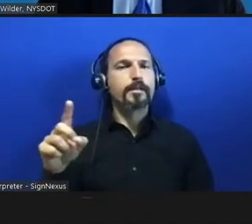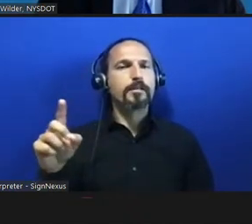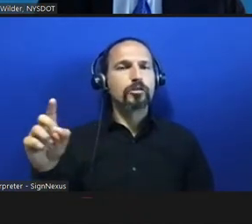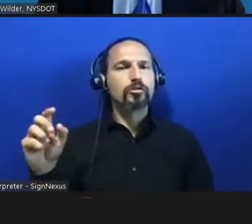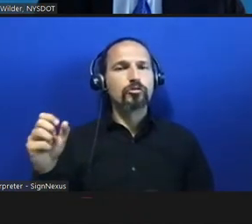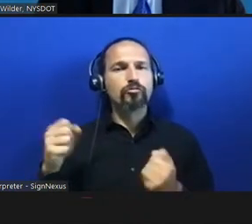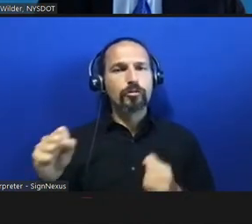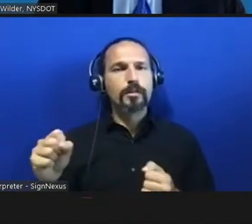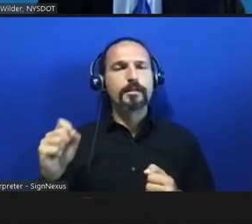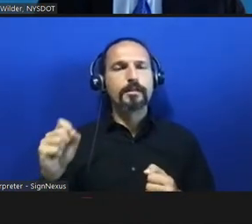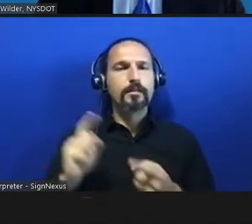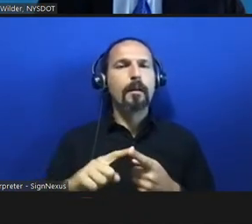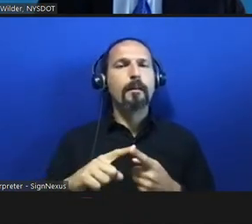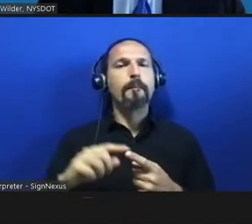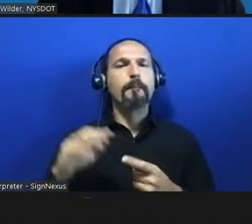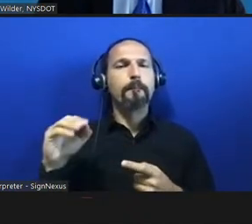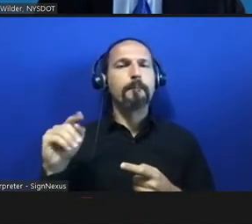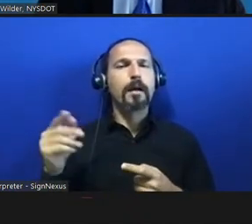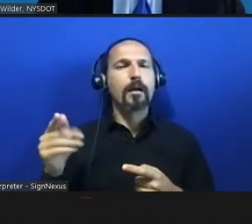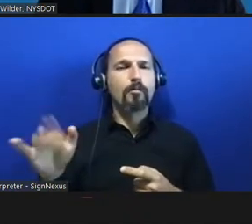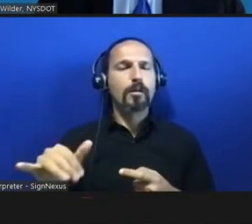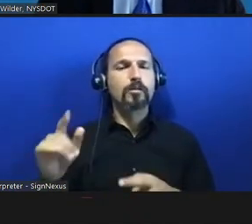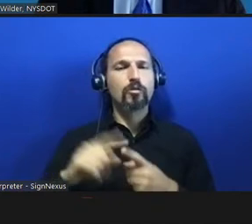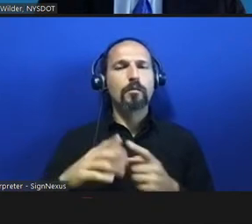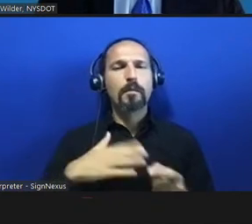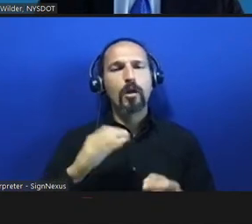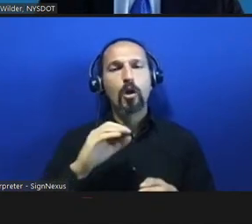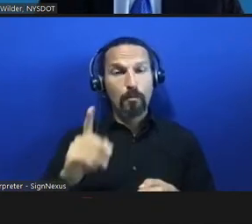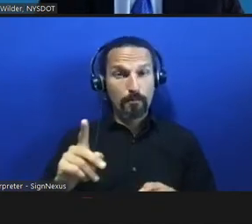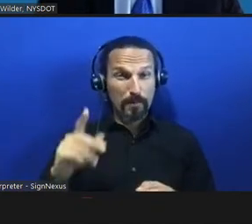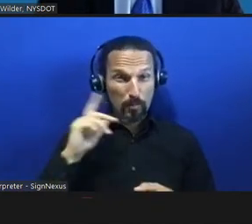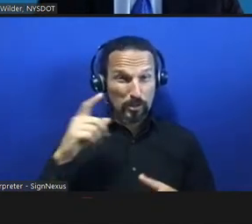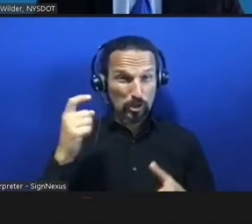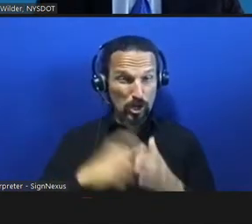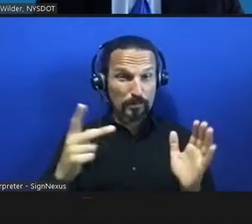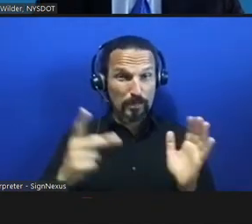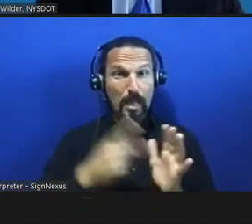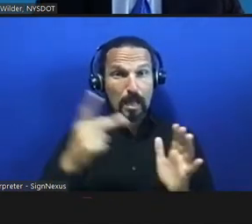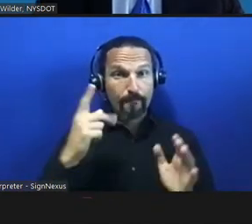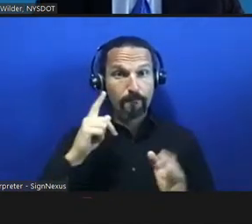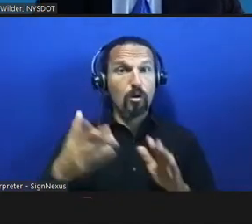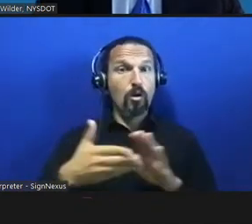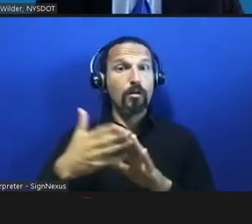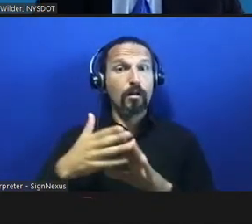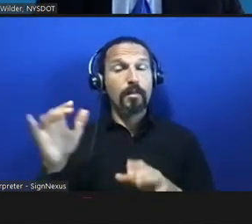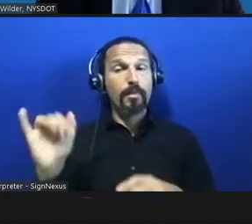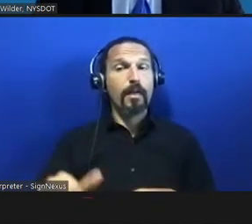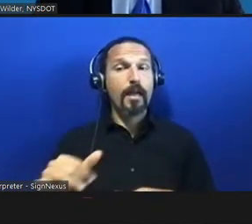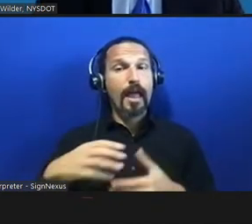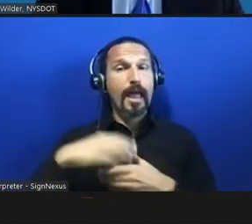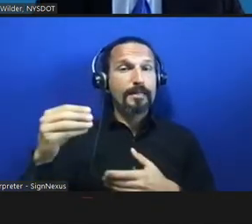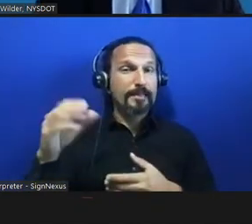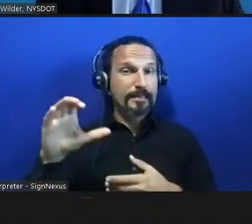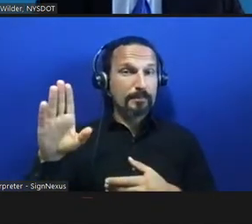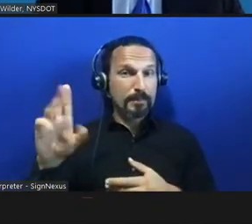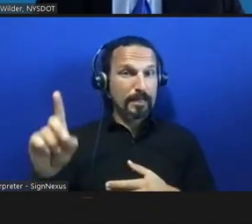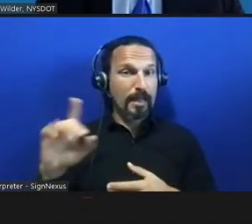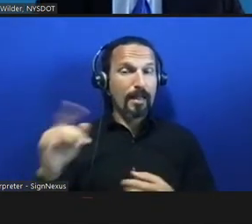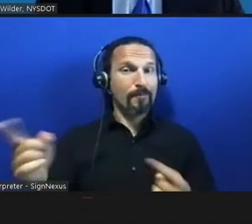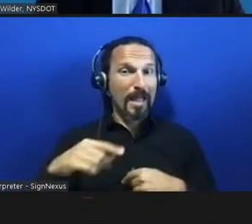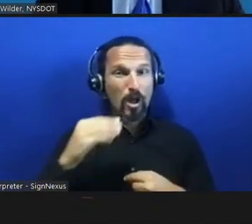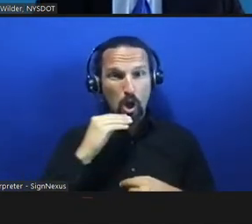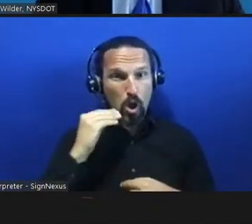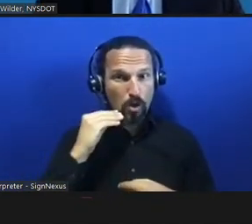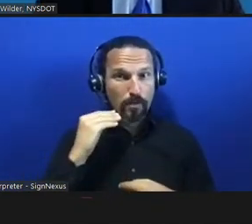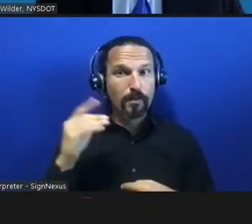Street entrance to my Co-op garage will I be charged twice for operating my vehicle exiting the zone and on my return home